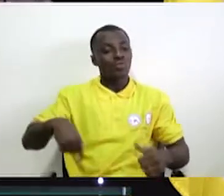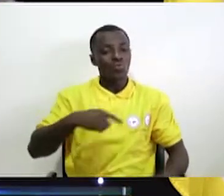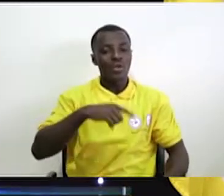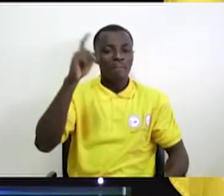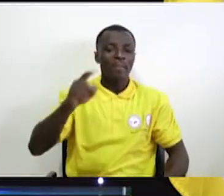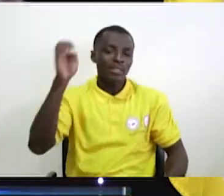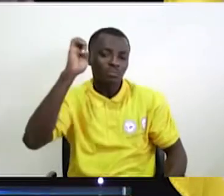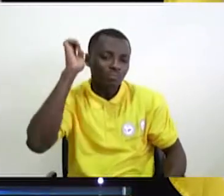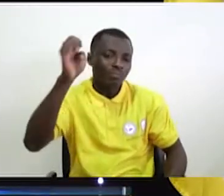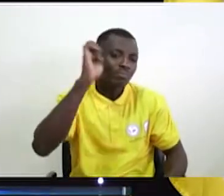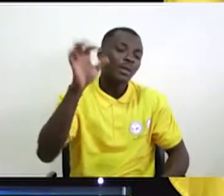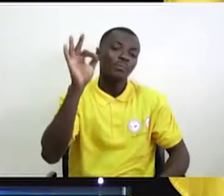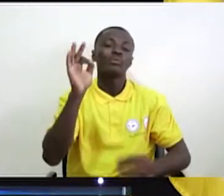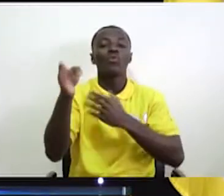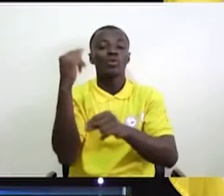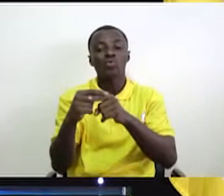certain kind of men.